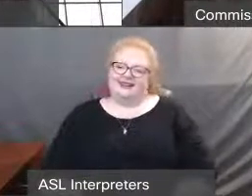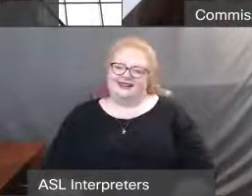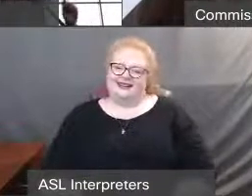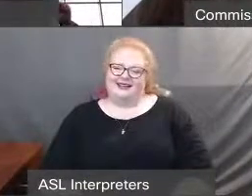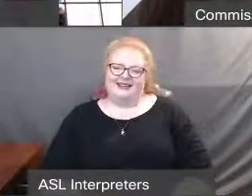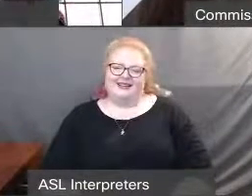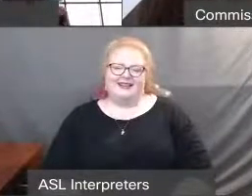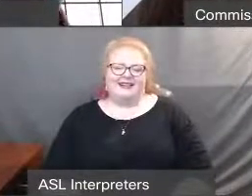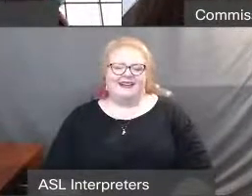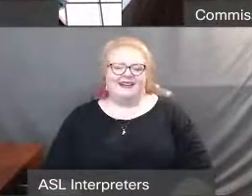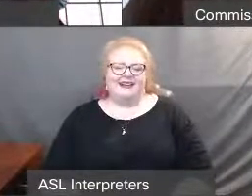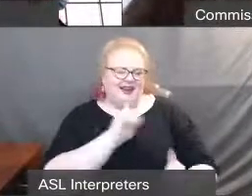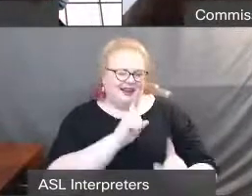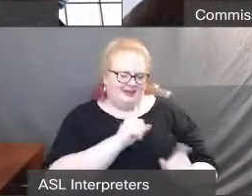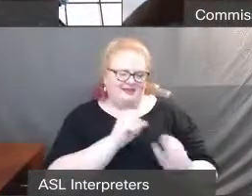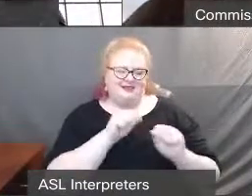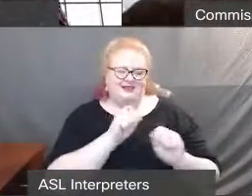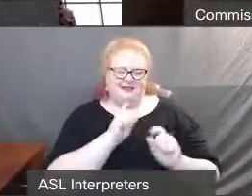Right, absolutely. Okay,